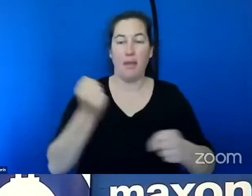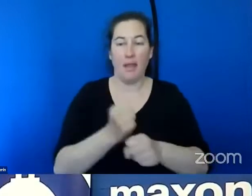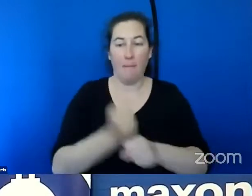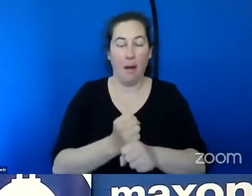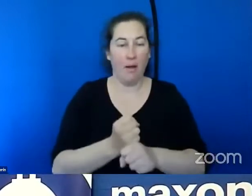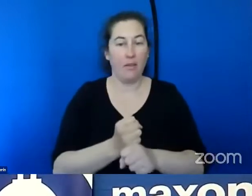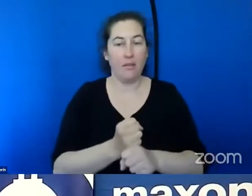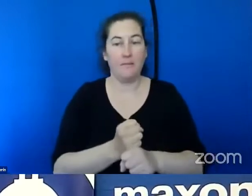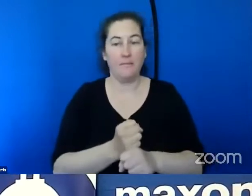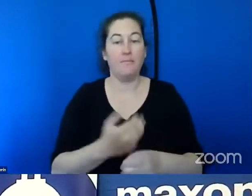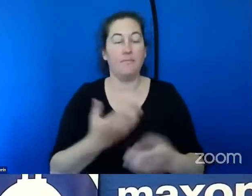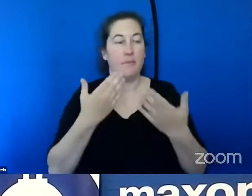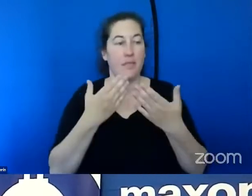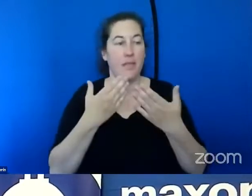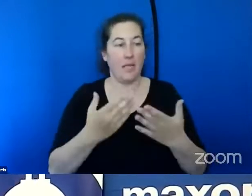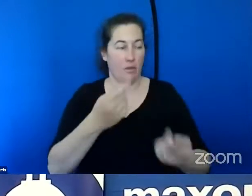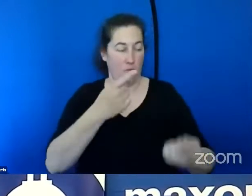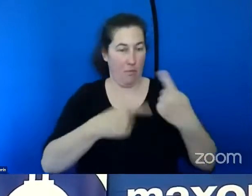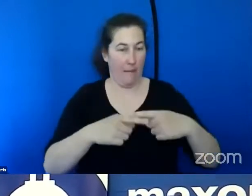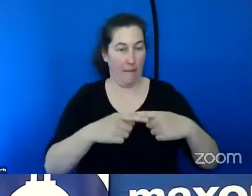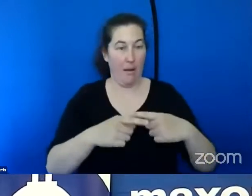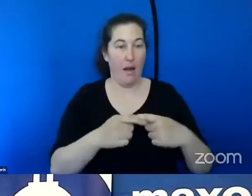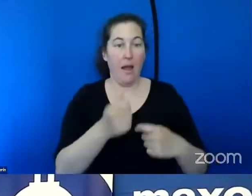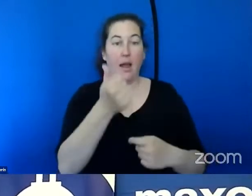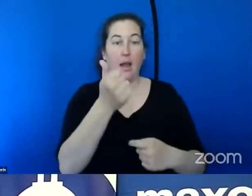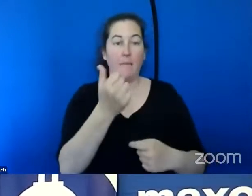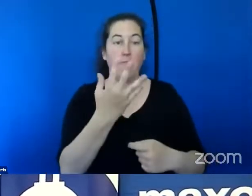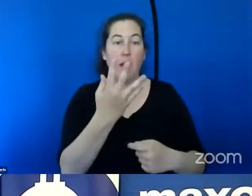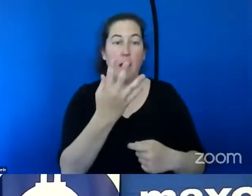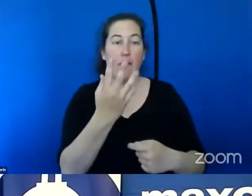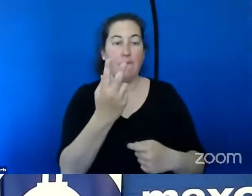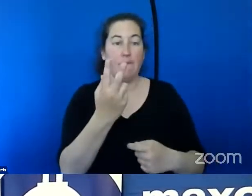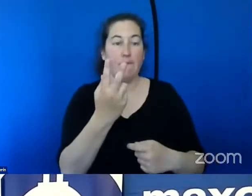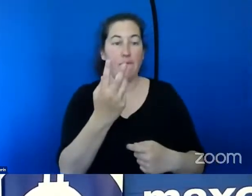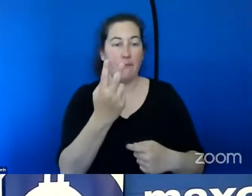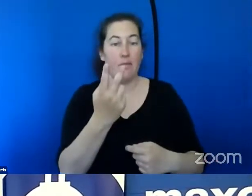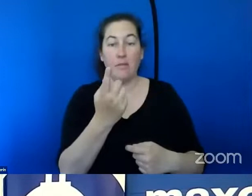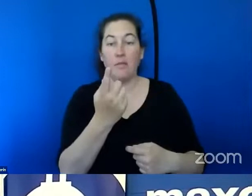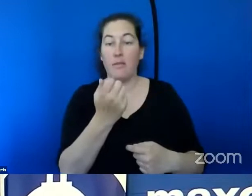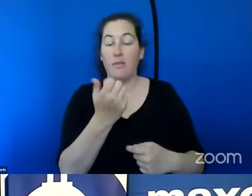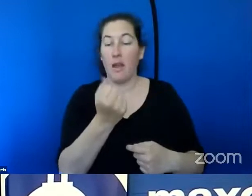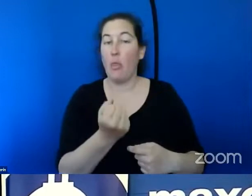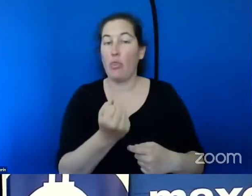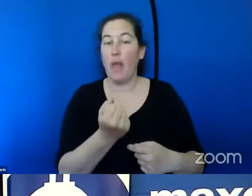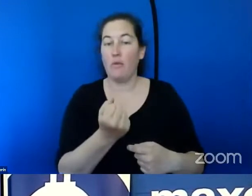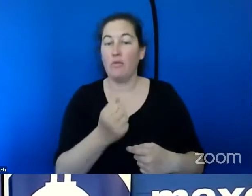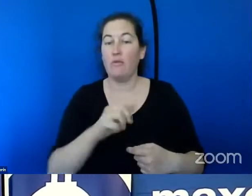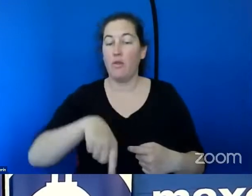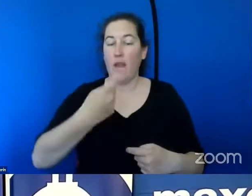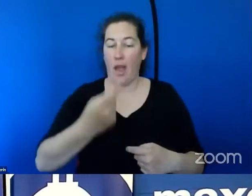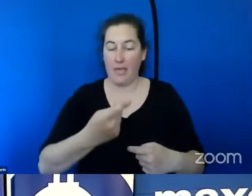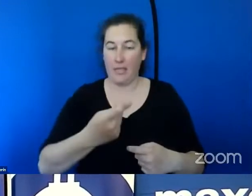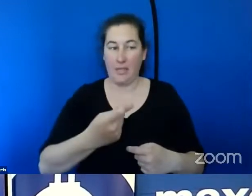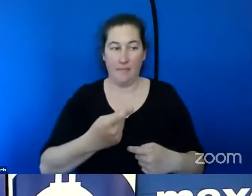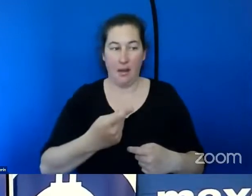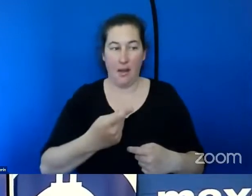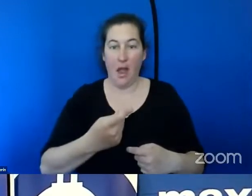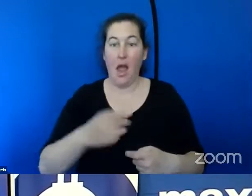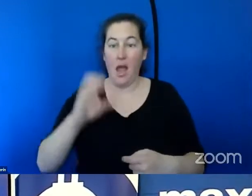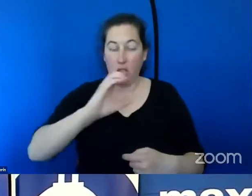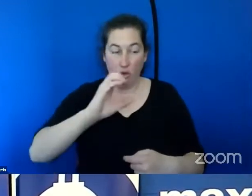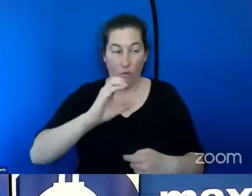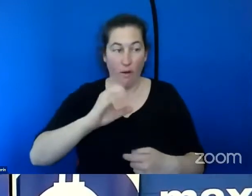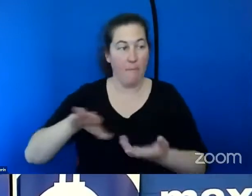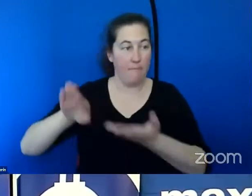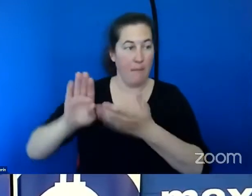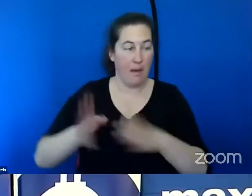patiently. Here we go. We're seconds at 5, 4, 3. This is possibly one of the